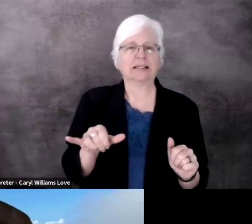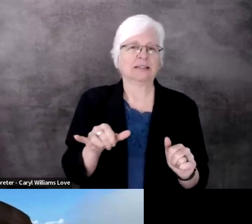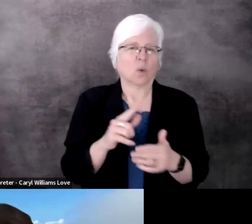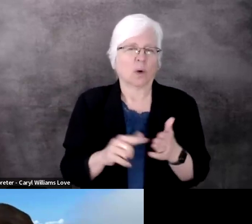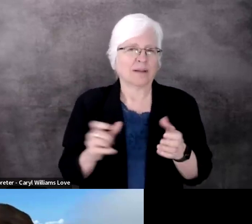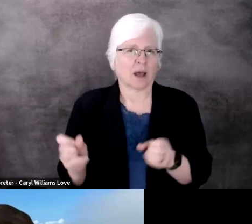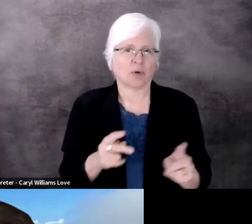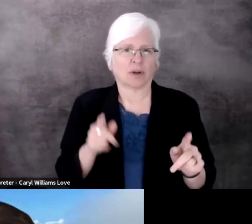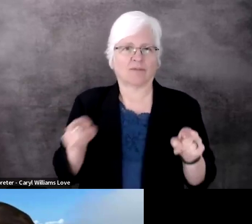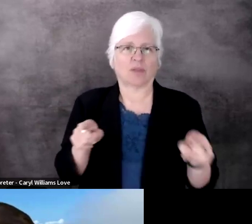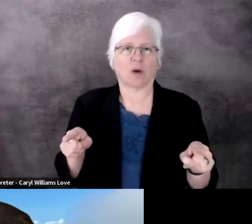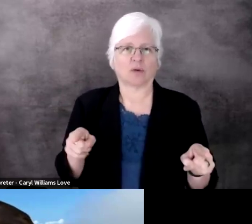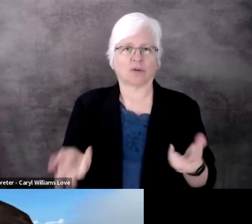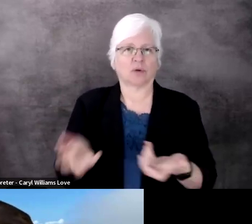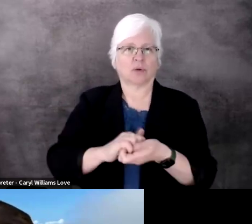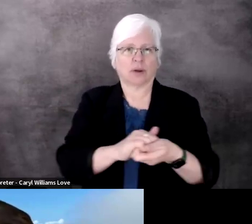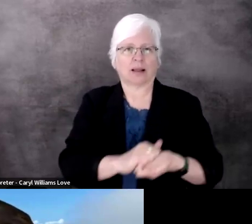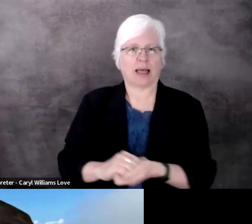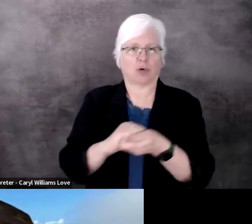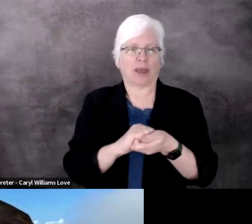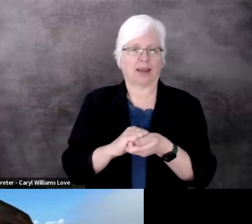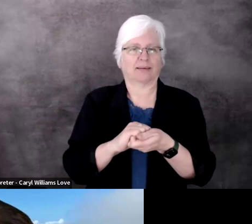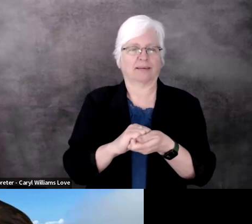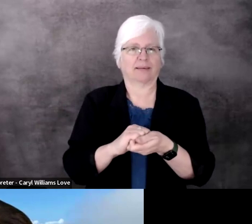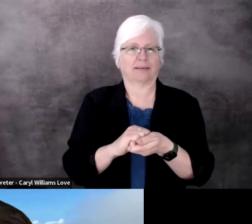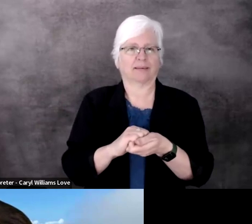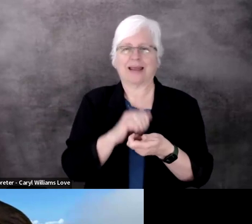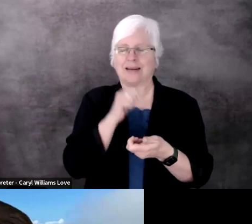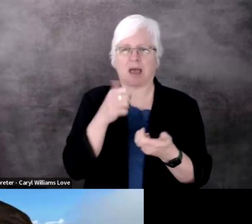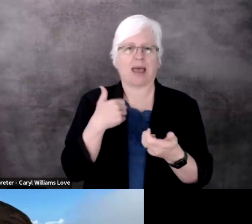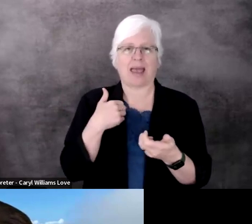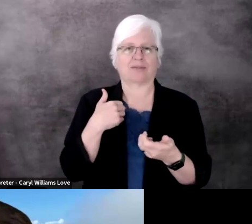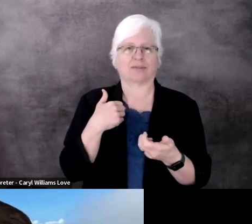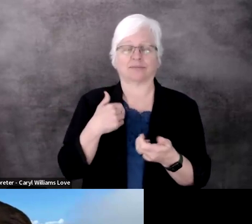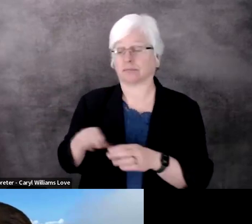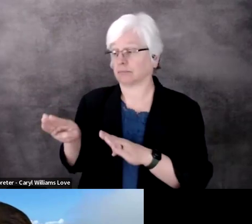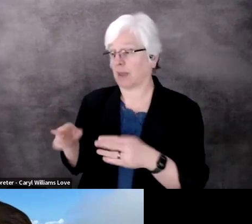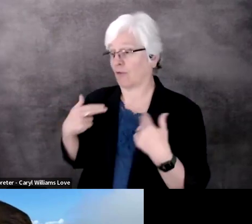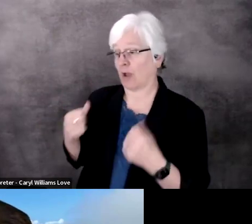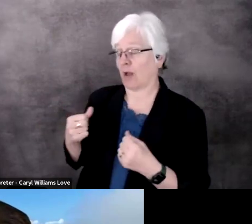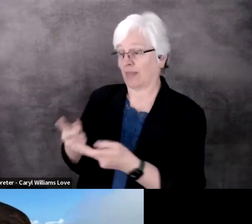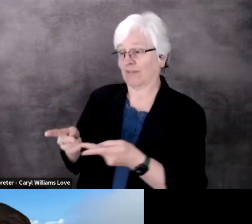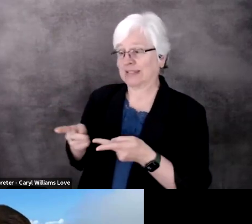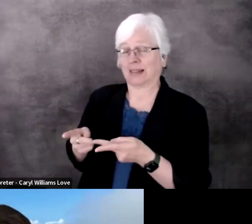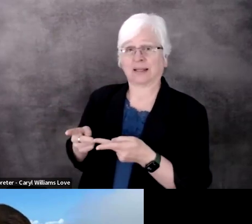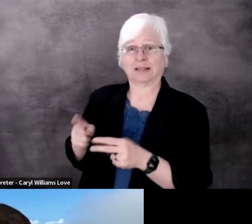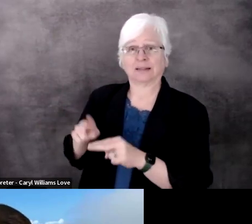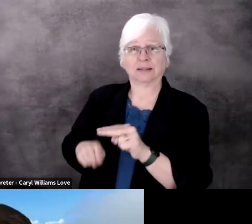have those two work in collaboration and not have the behavioral health facilities